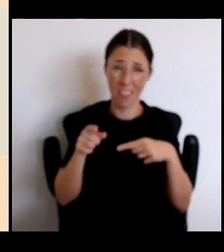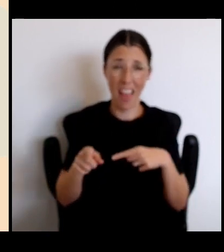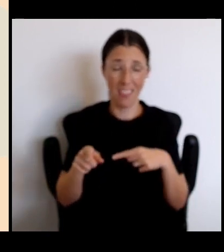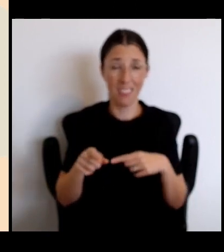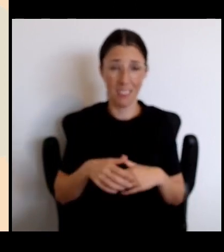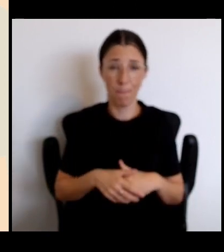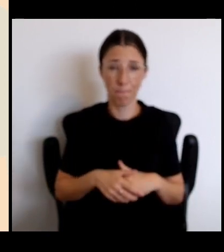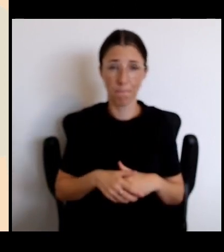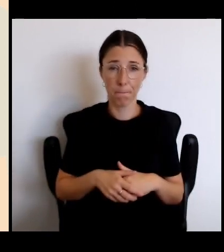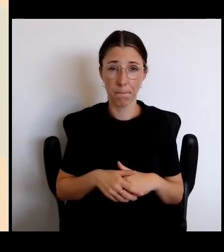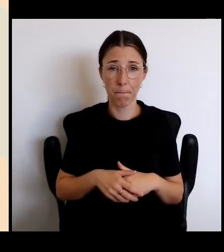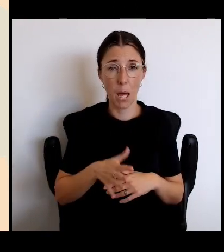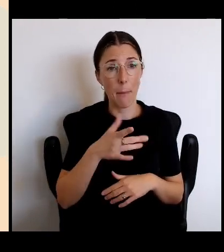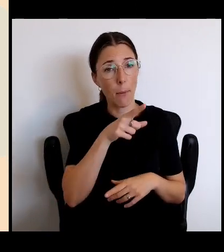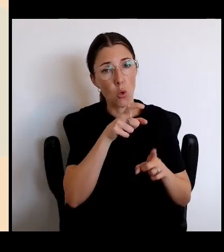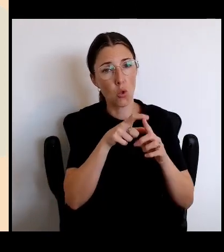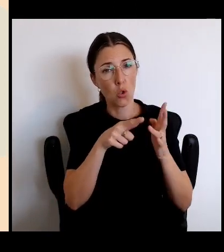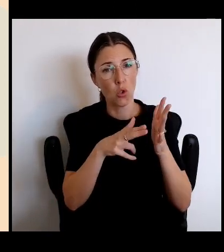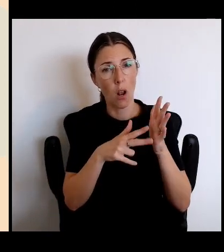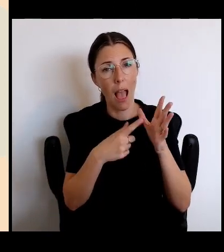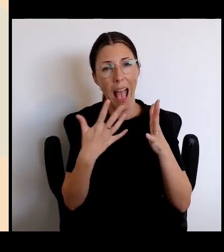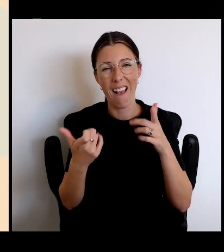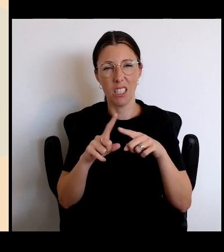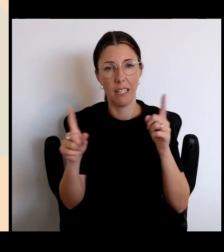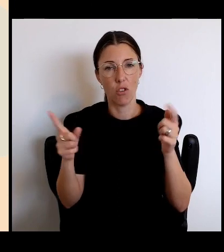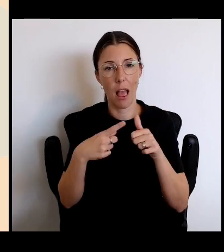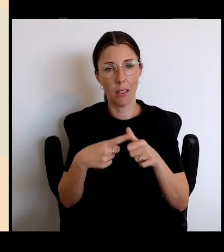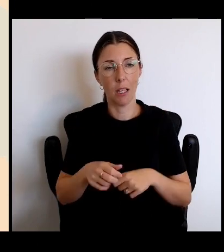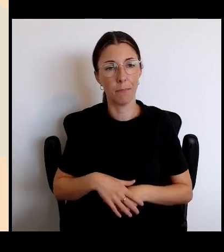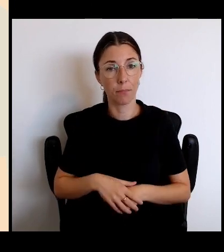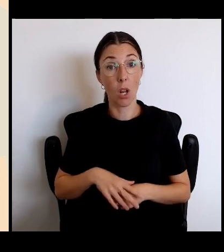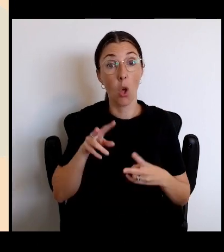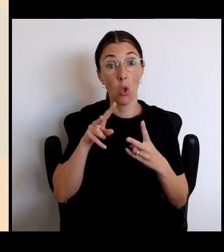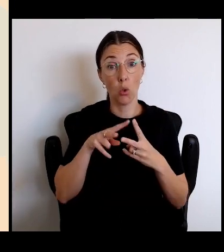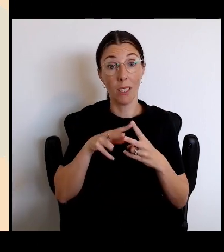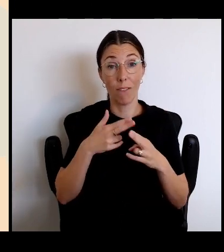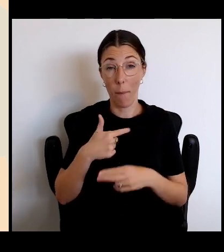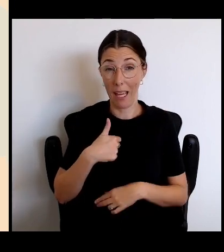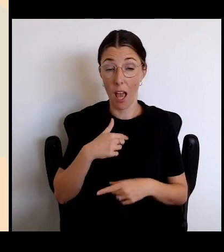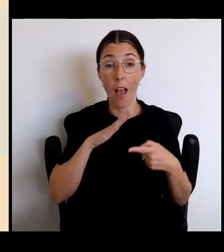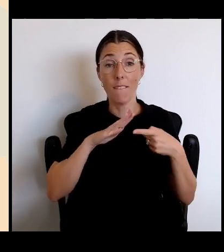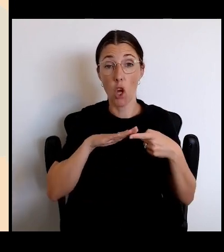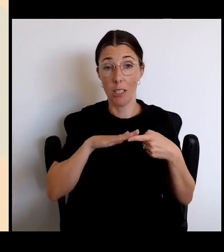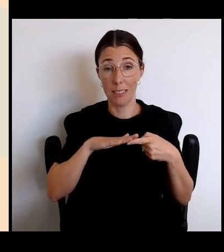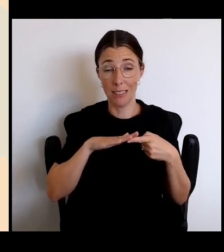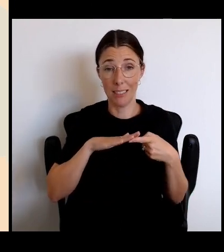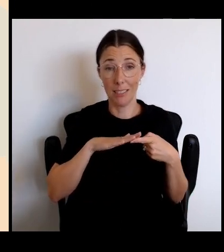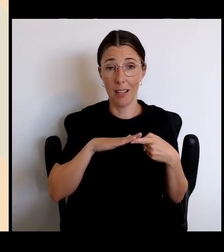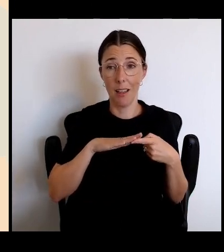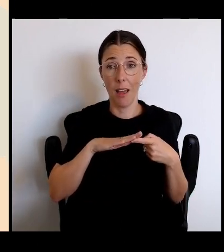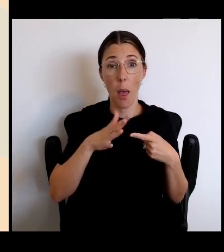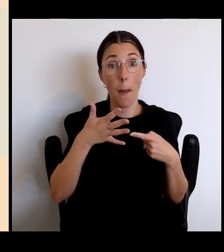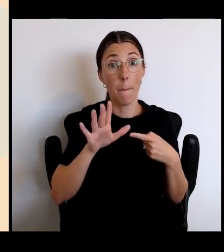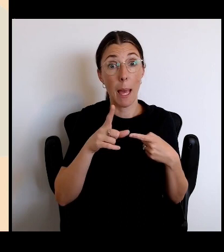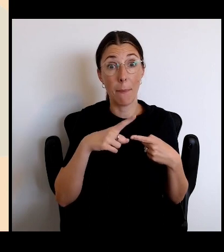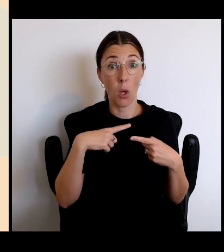anyway. Donna, you might have others. And I guess the two things for me was, first of all, that perhaps we underestimate